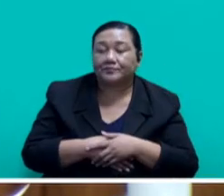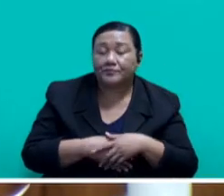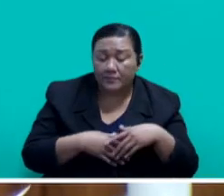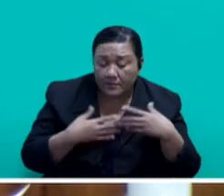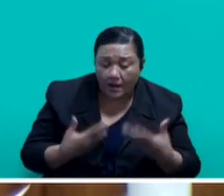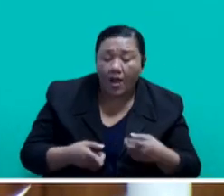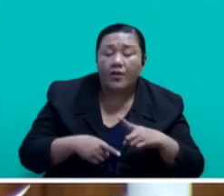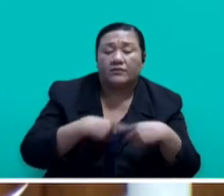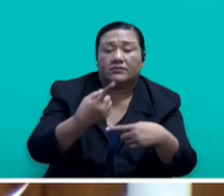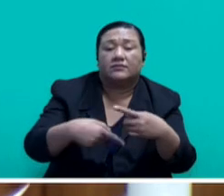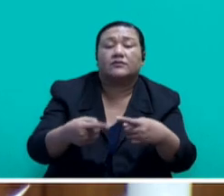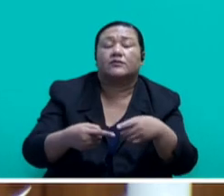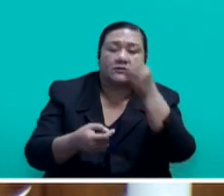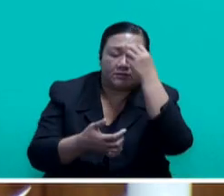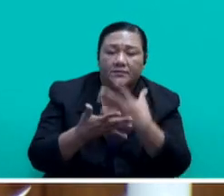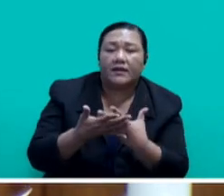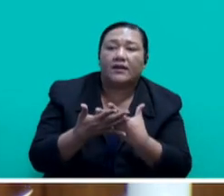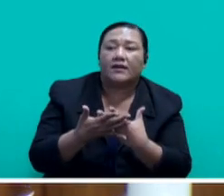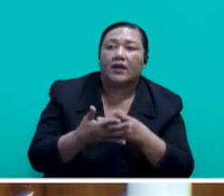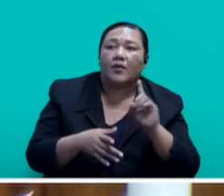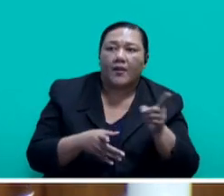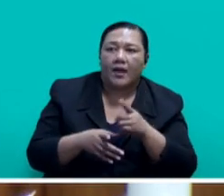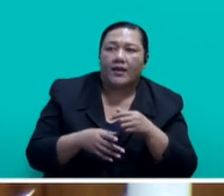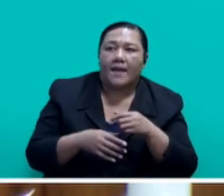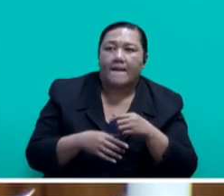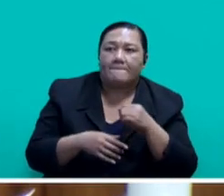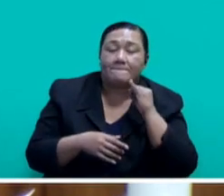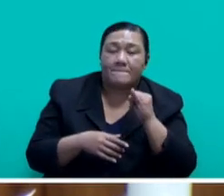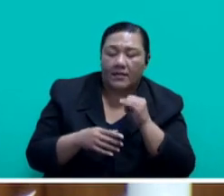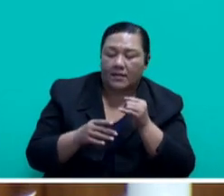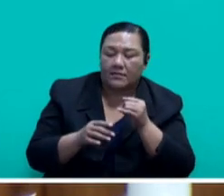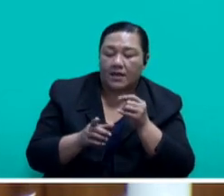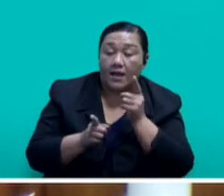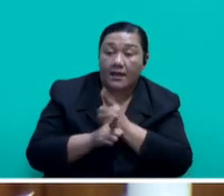experience the effects of bad governance for quite some years to come.